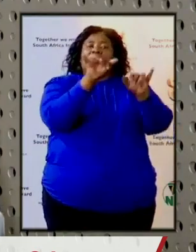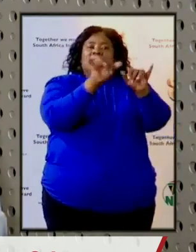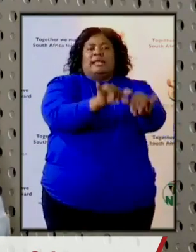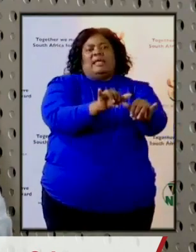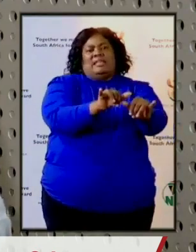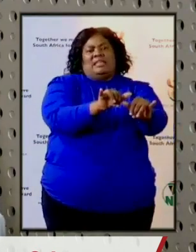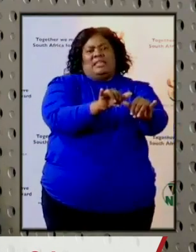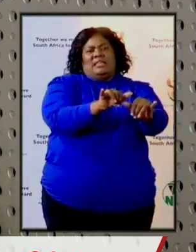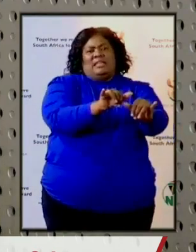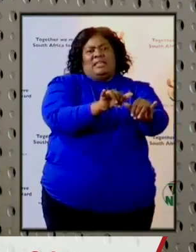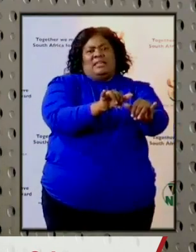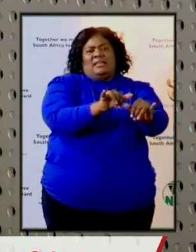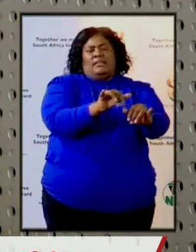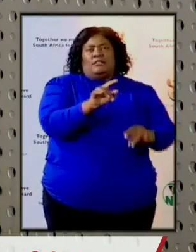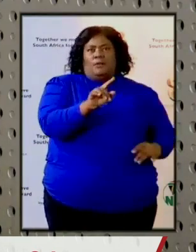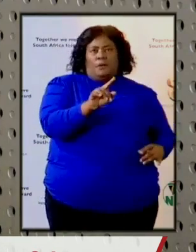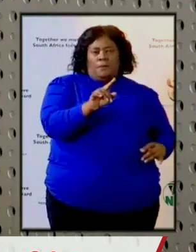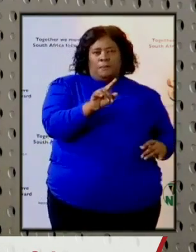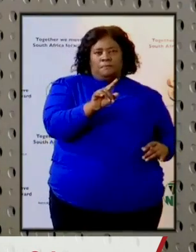will be a once-off